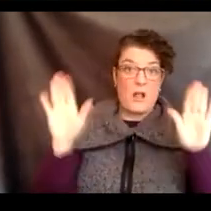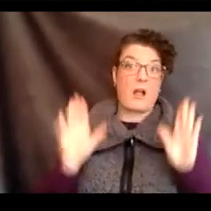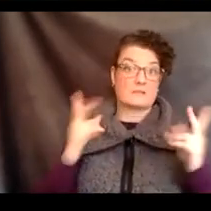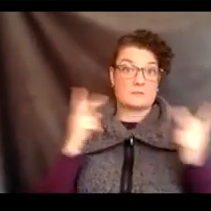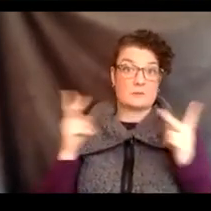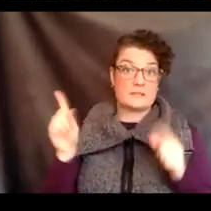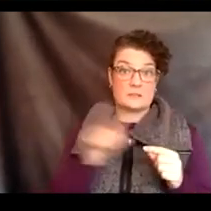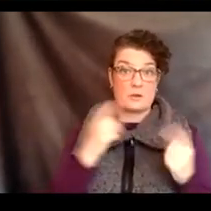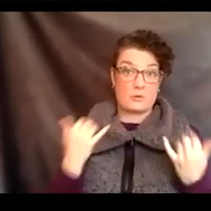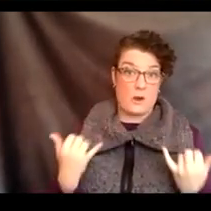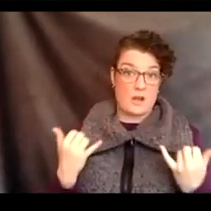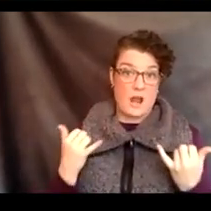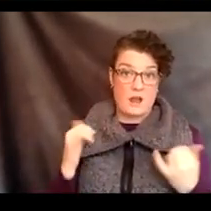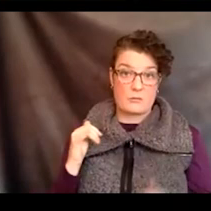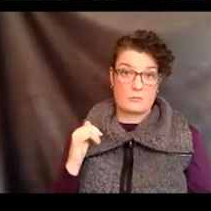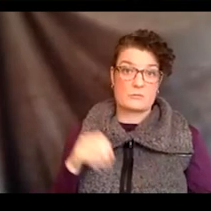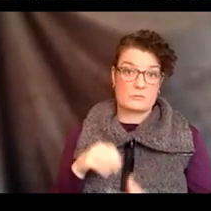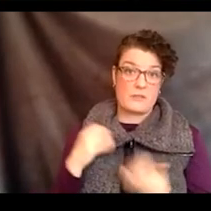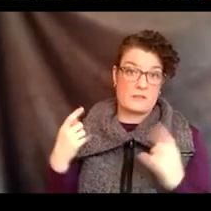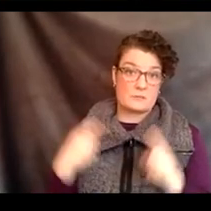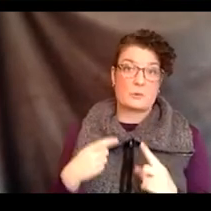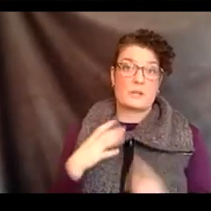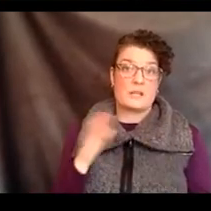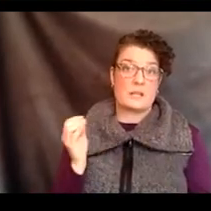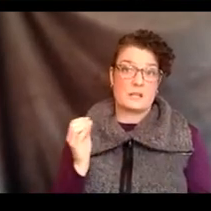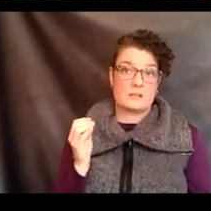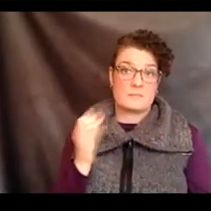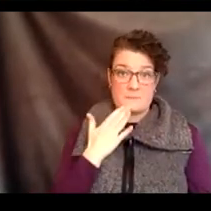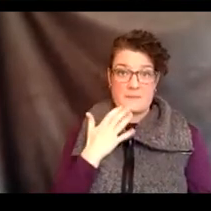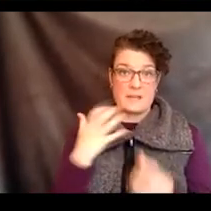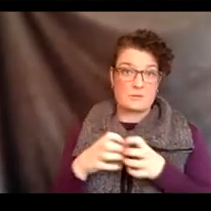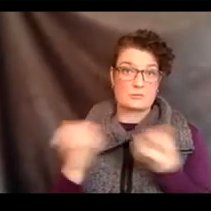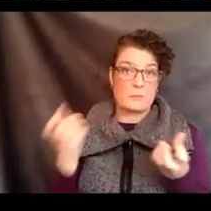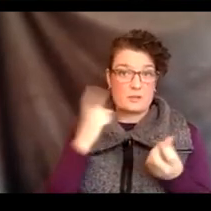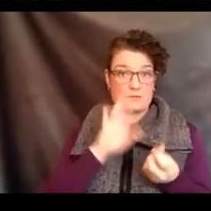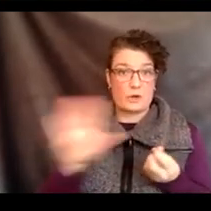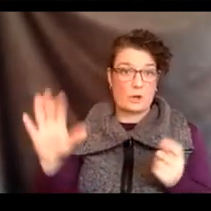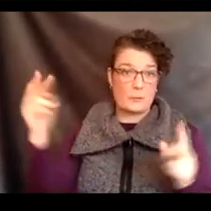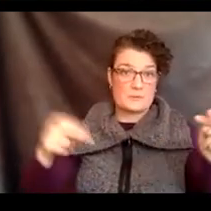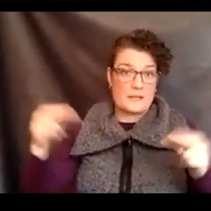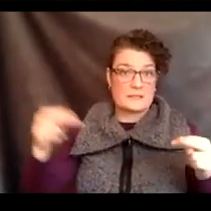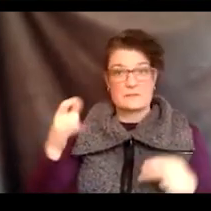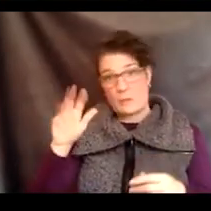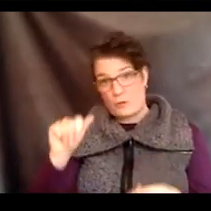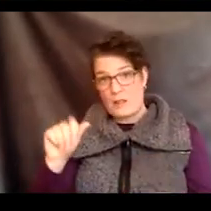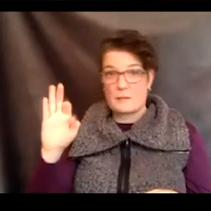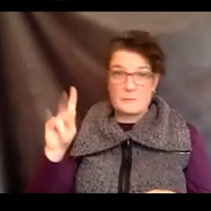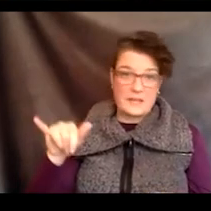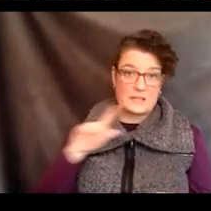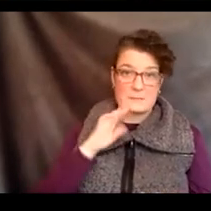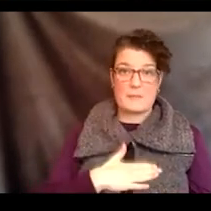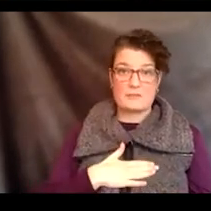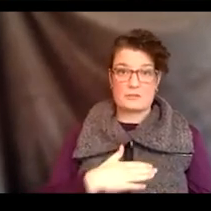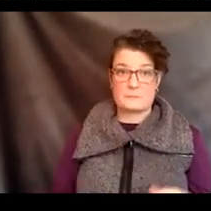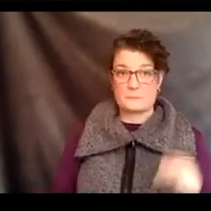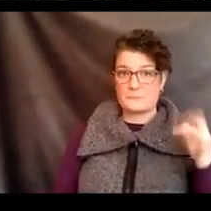you guys are at, Ian and Sophia, at this point. And thank you so much for your perspectives, Gabriela and Becky. It was a pleasure. Yeah, I